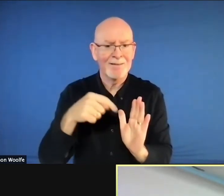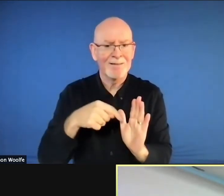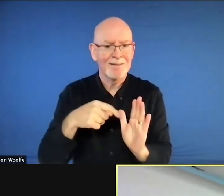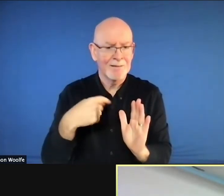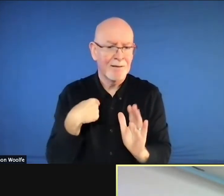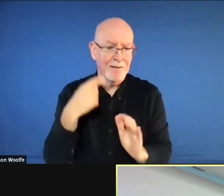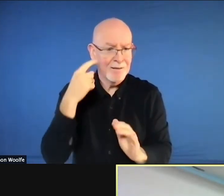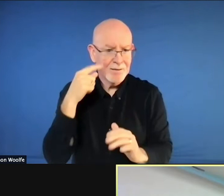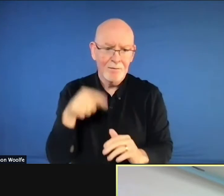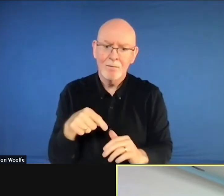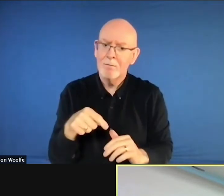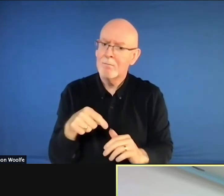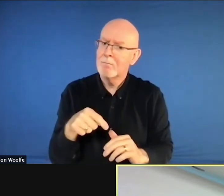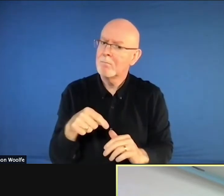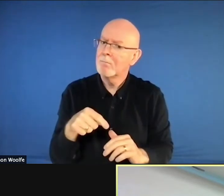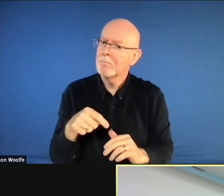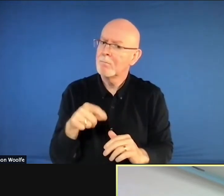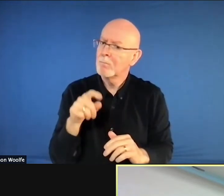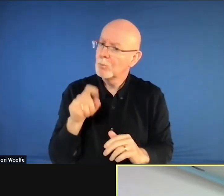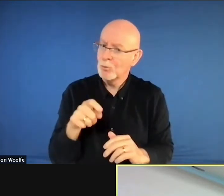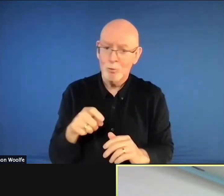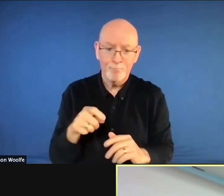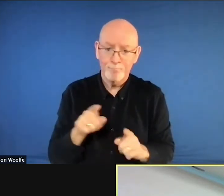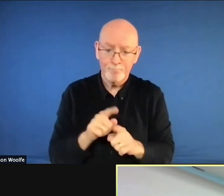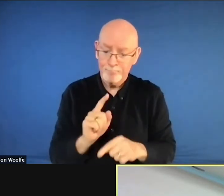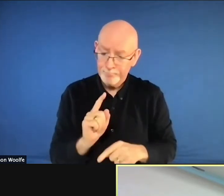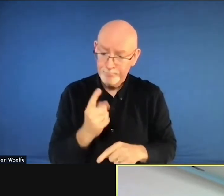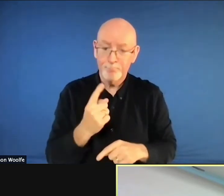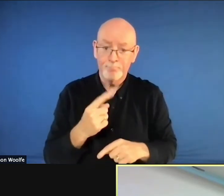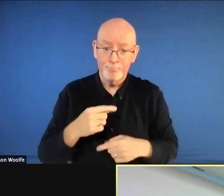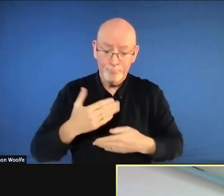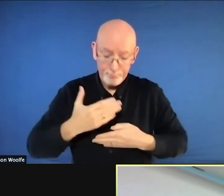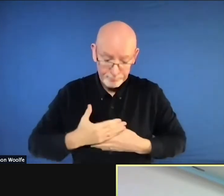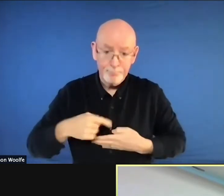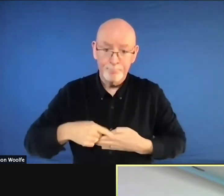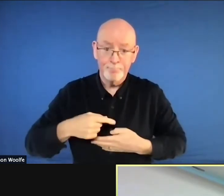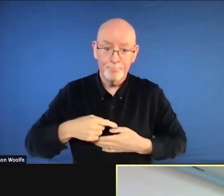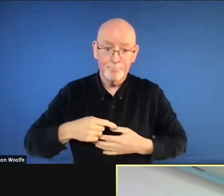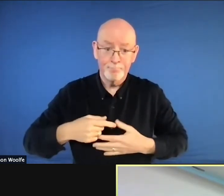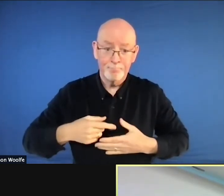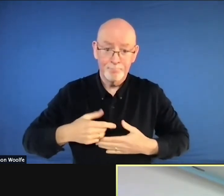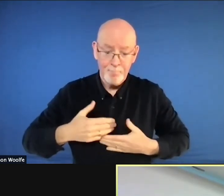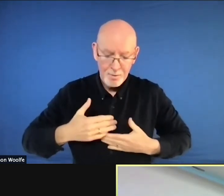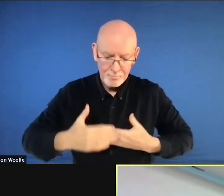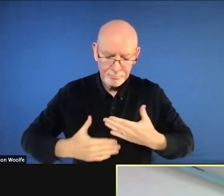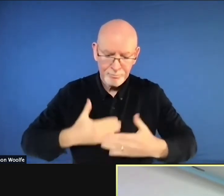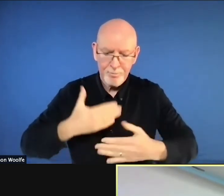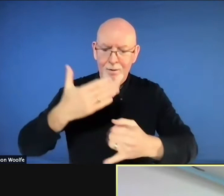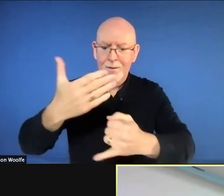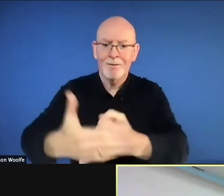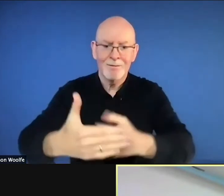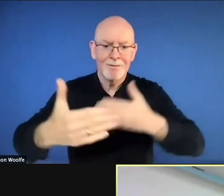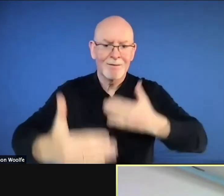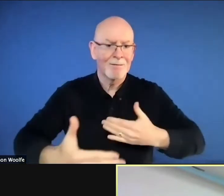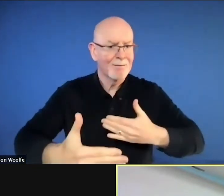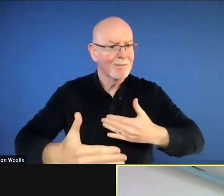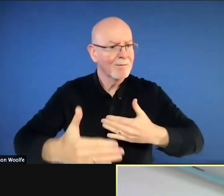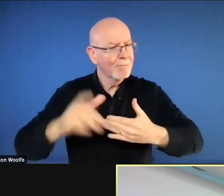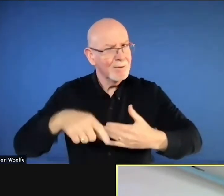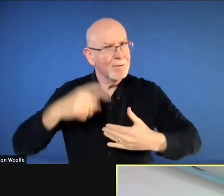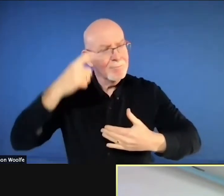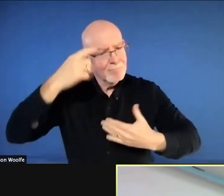beginning to the end of the process. And there is no one point, one step where the do no harm will